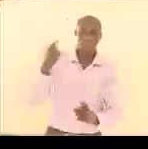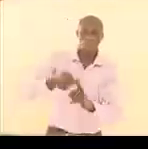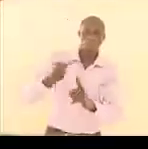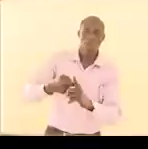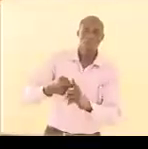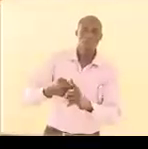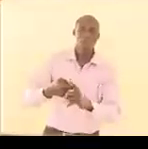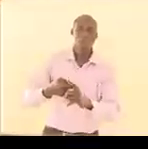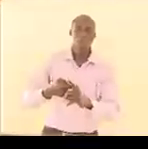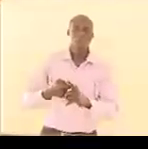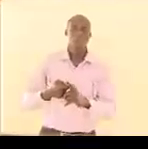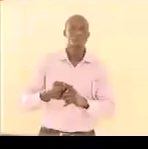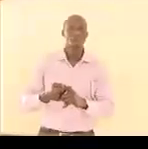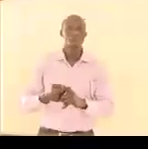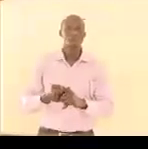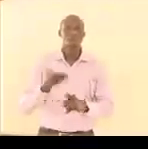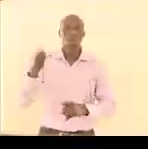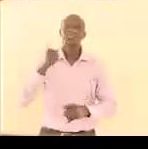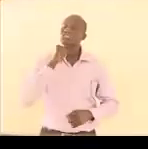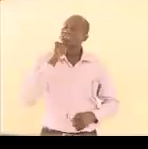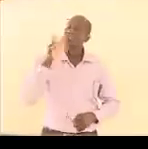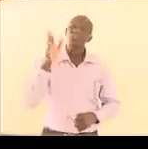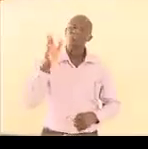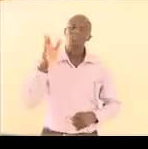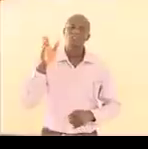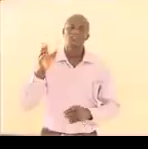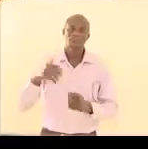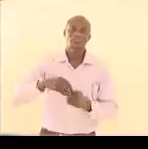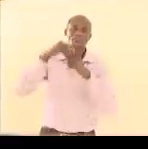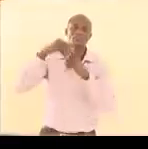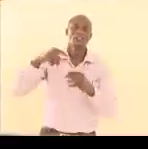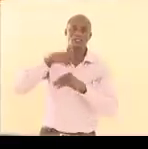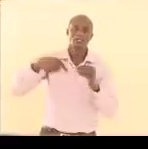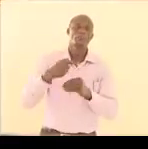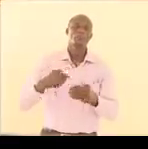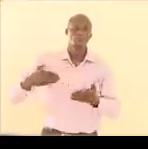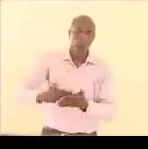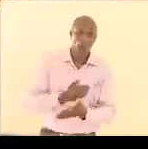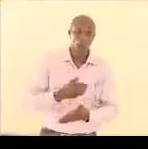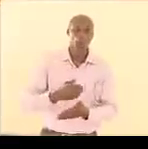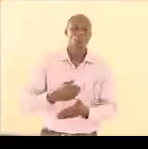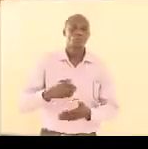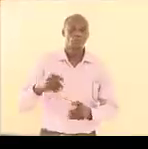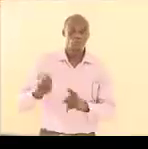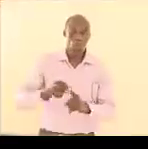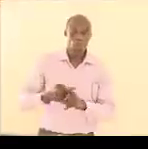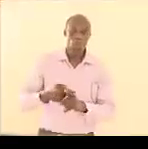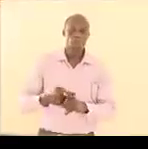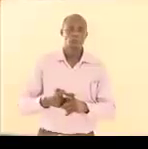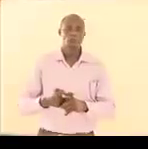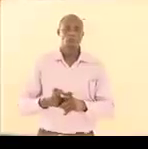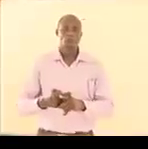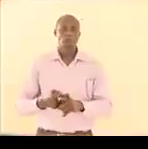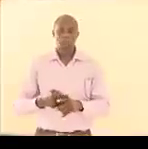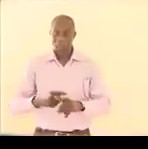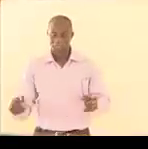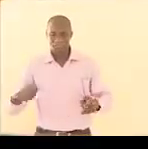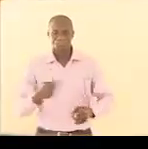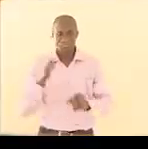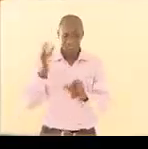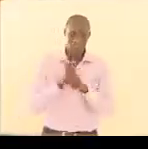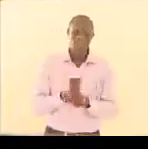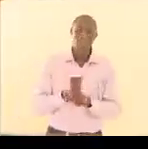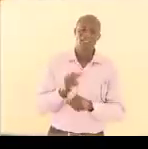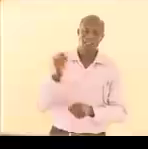month. There is nothing superstitious, magical about new month. But we now receive more texts about new